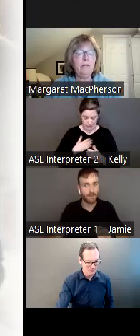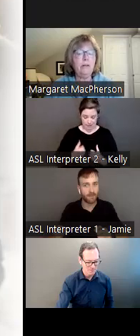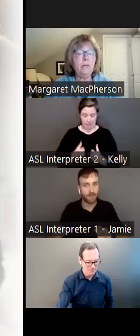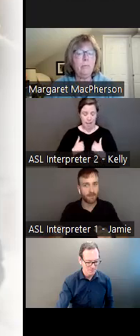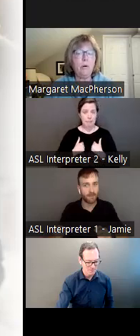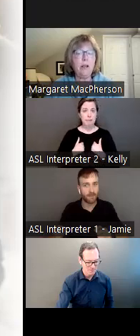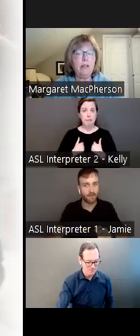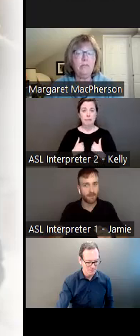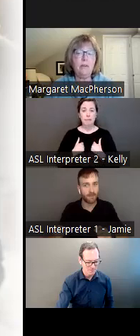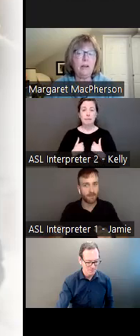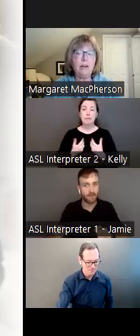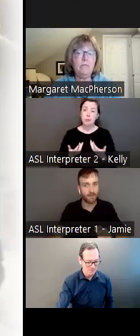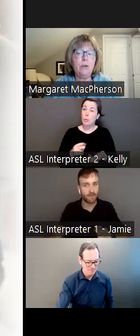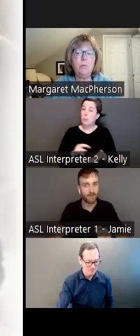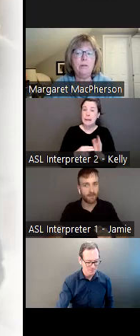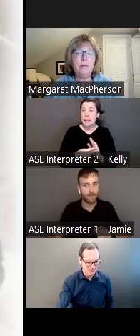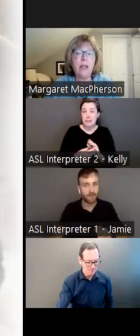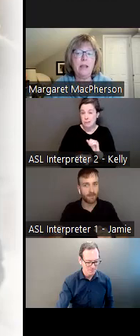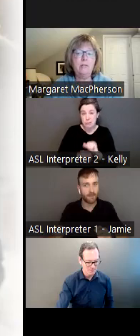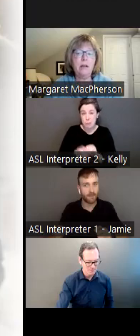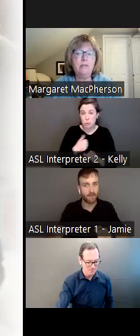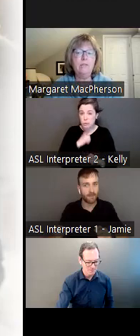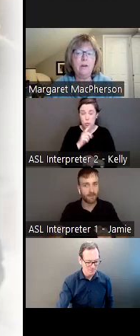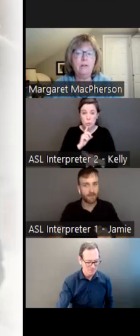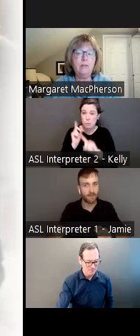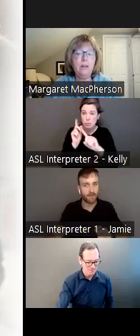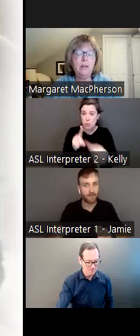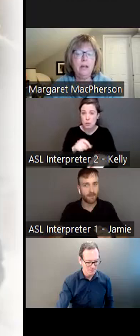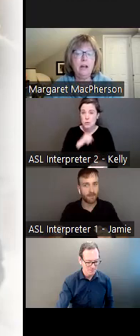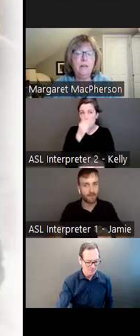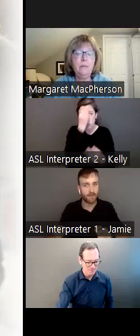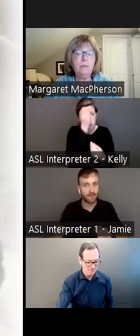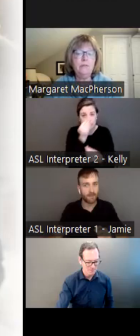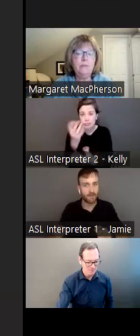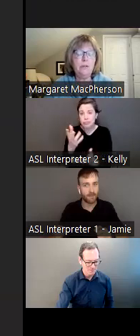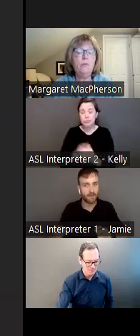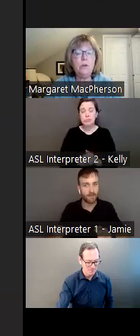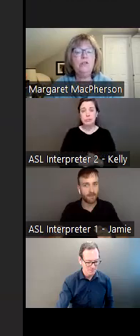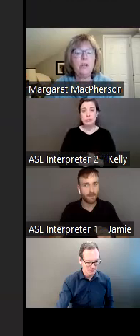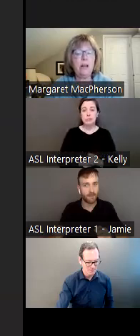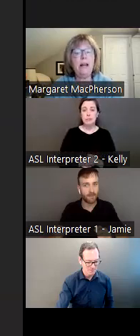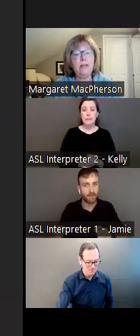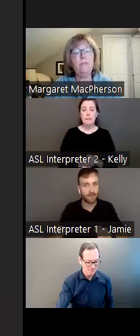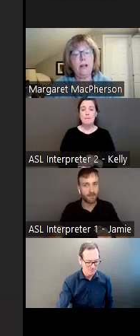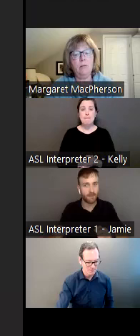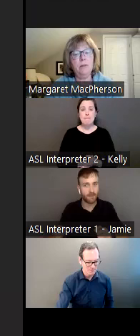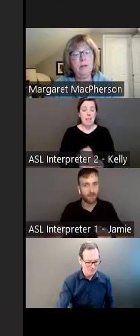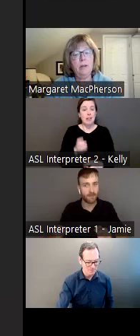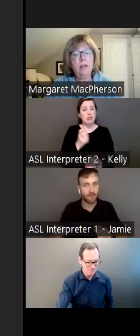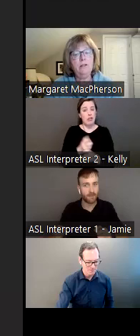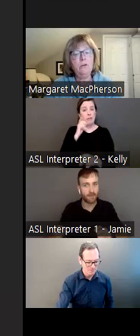means that, you know, reporting is infrequent and difficult for people to, you know, reach out and ask for